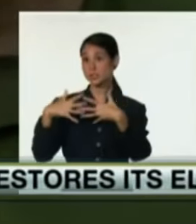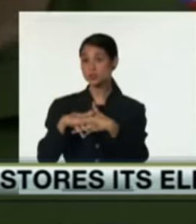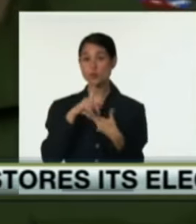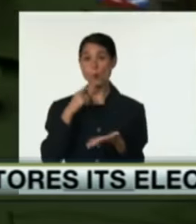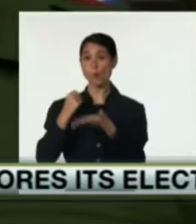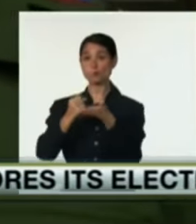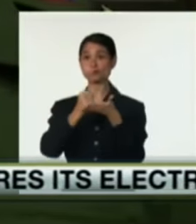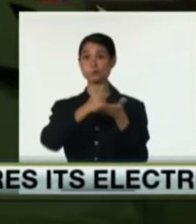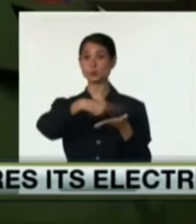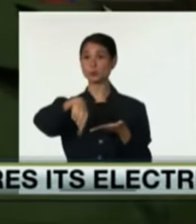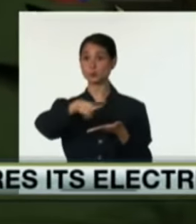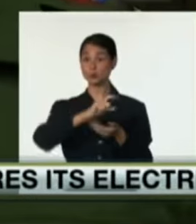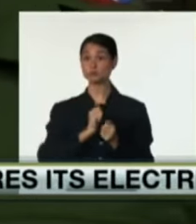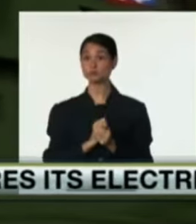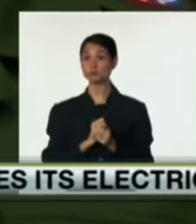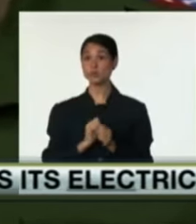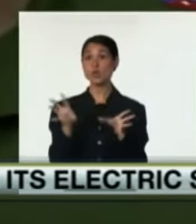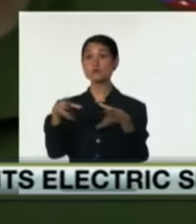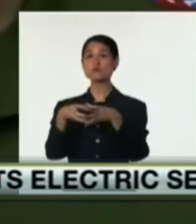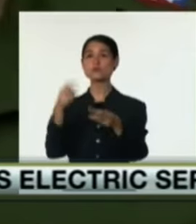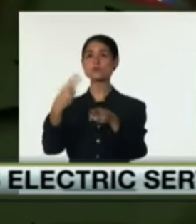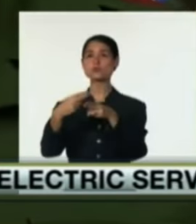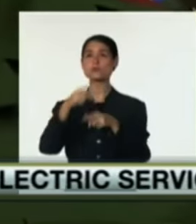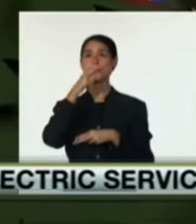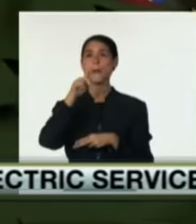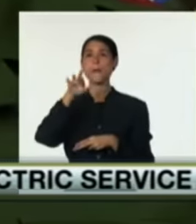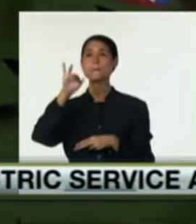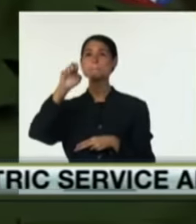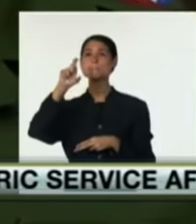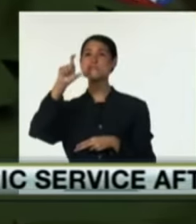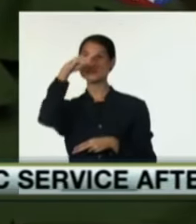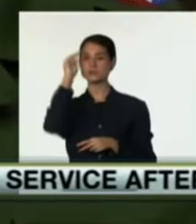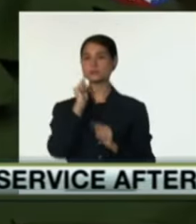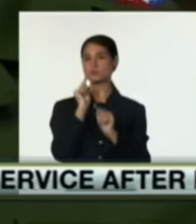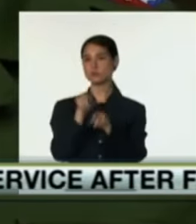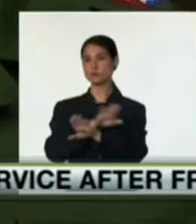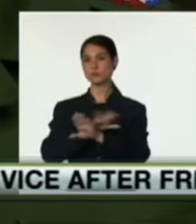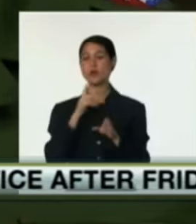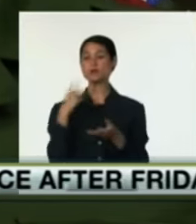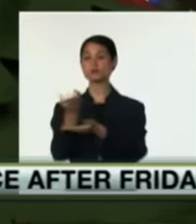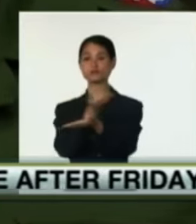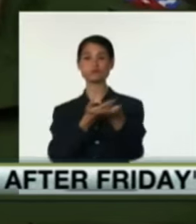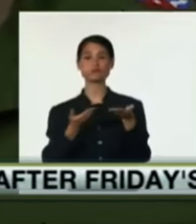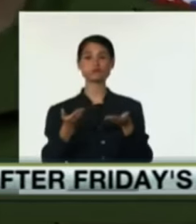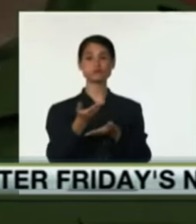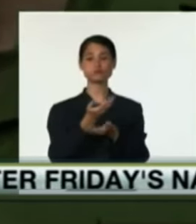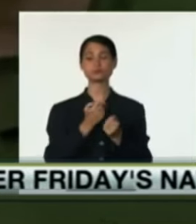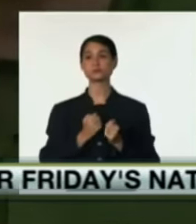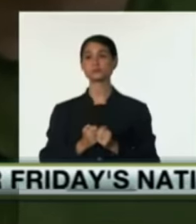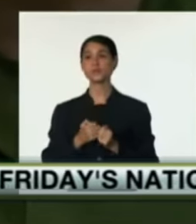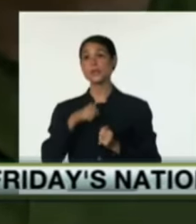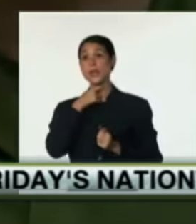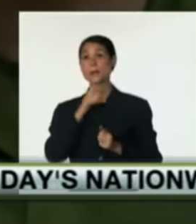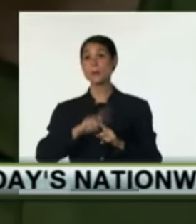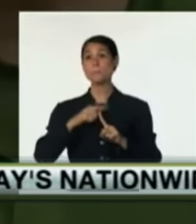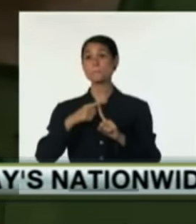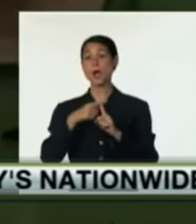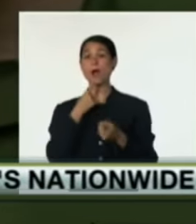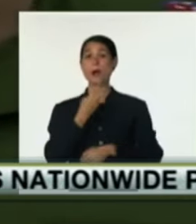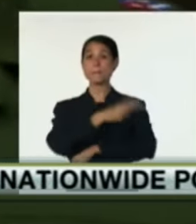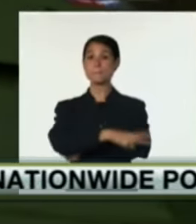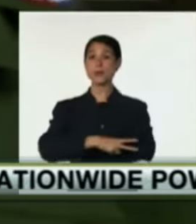to power all of this funding presence of the BRICS to strengthen